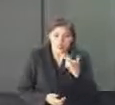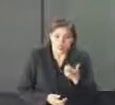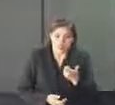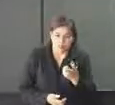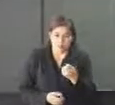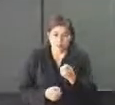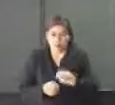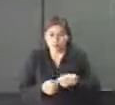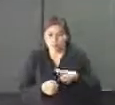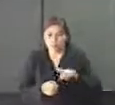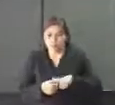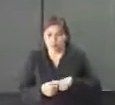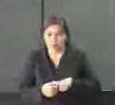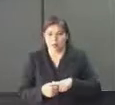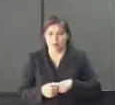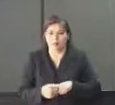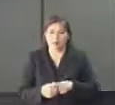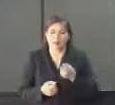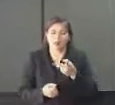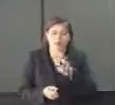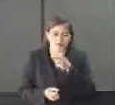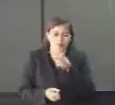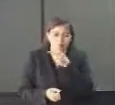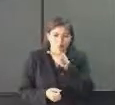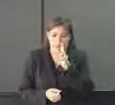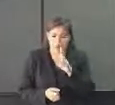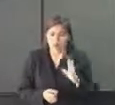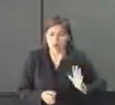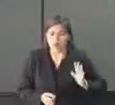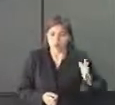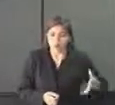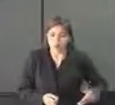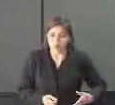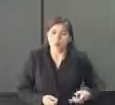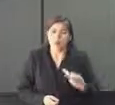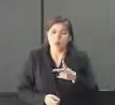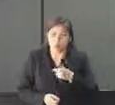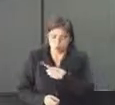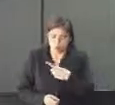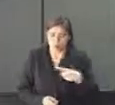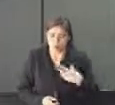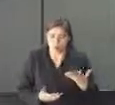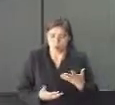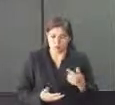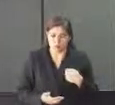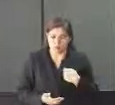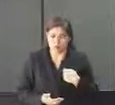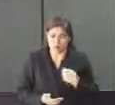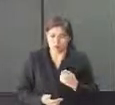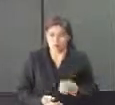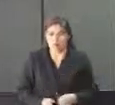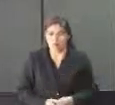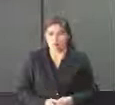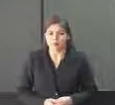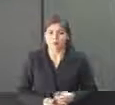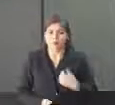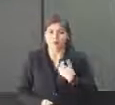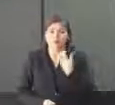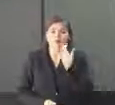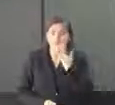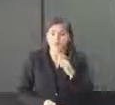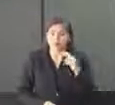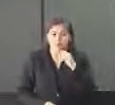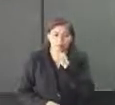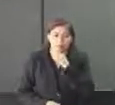and social oppression. I think this is a truth, but it's important to underscore